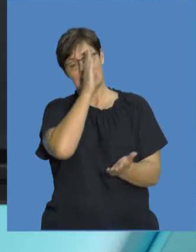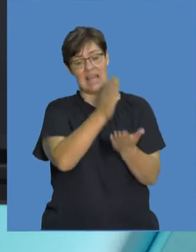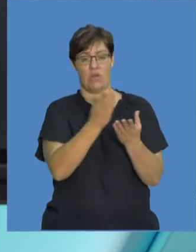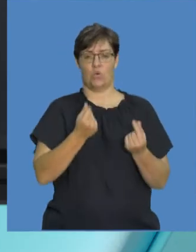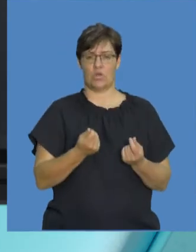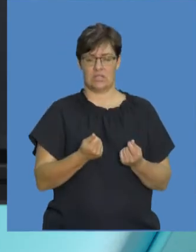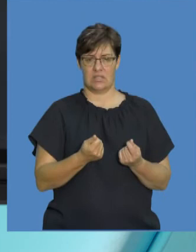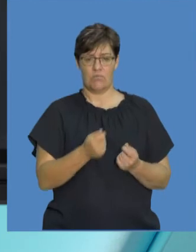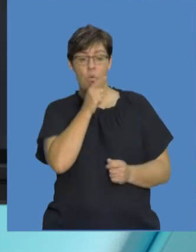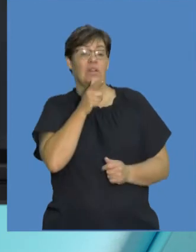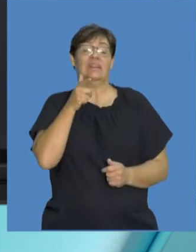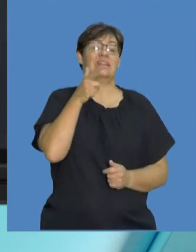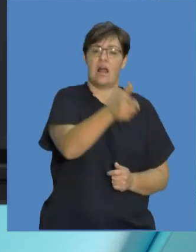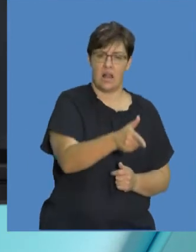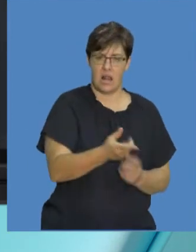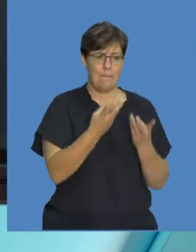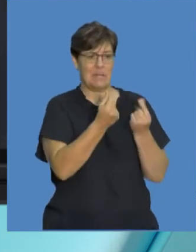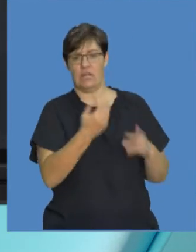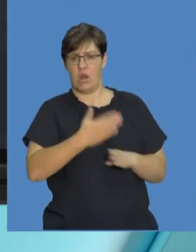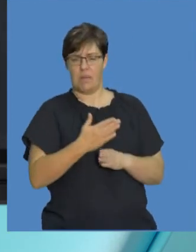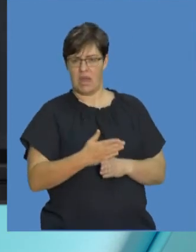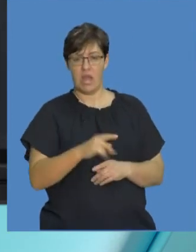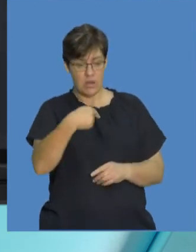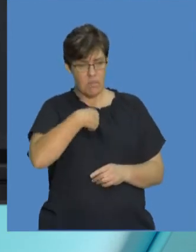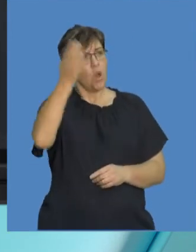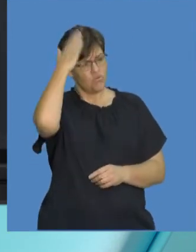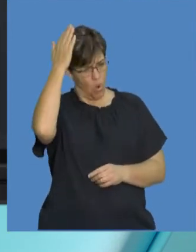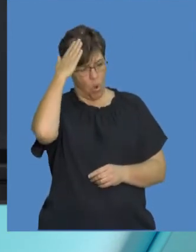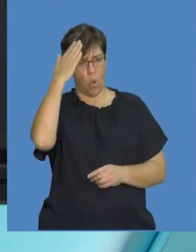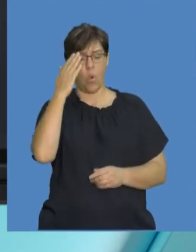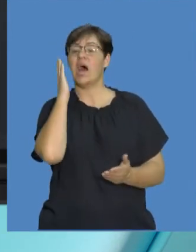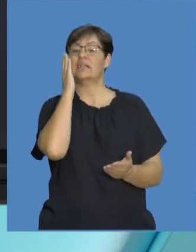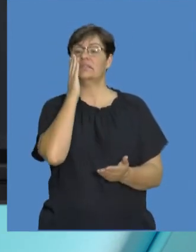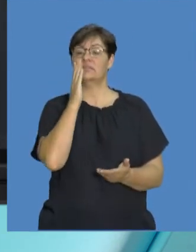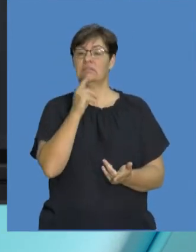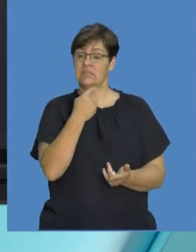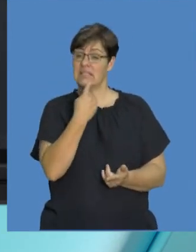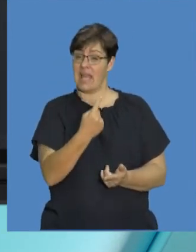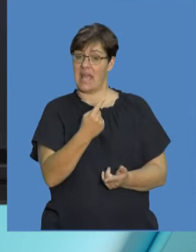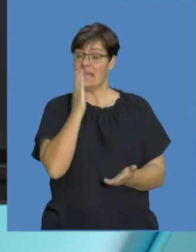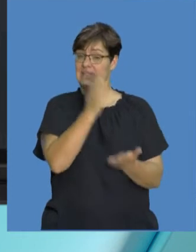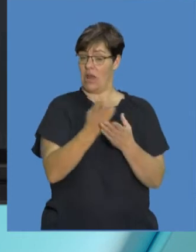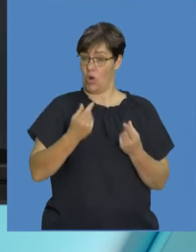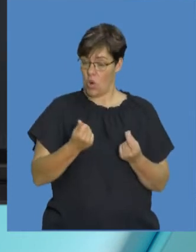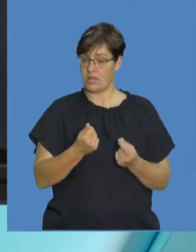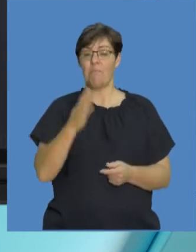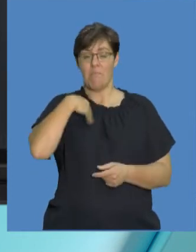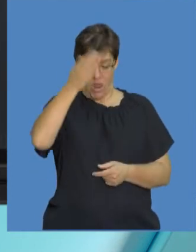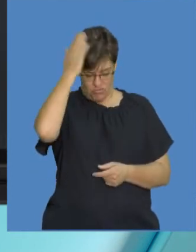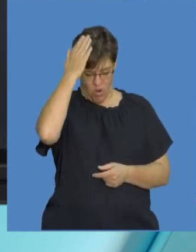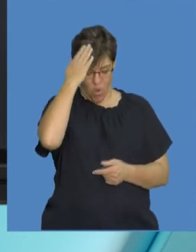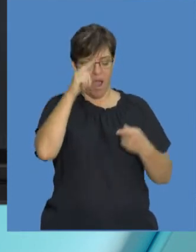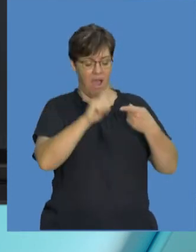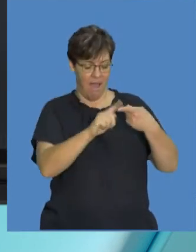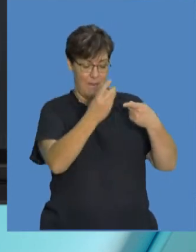direct cost, they're not telling you it's material and labor. You need to know when they're talking about direct cost,